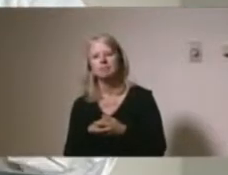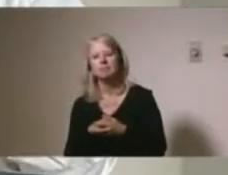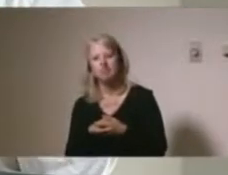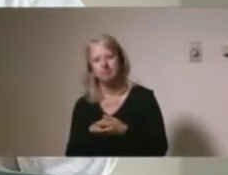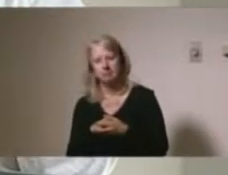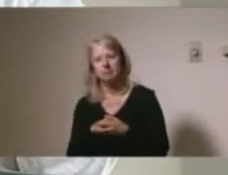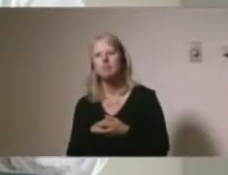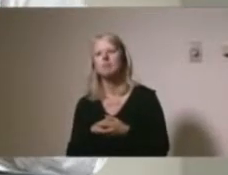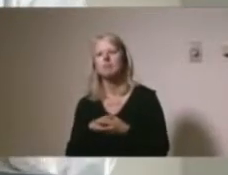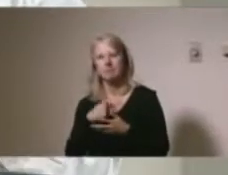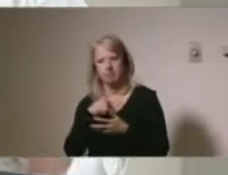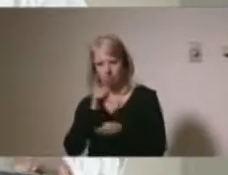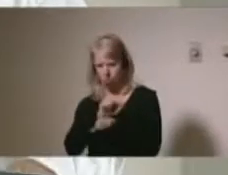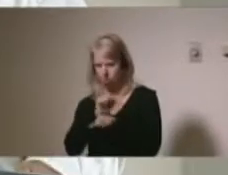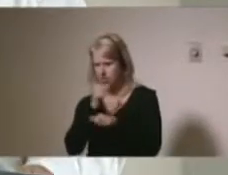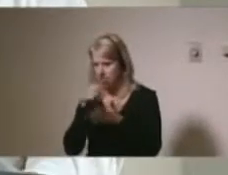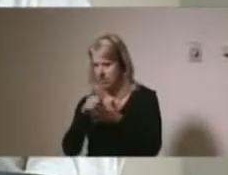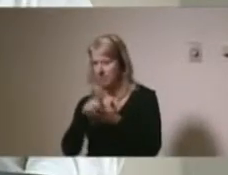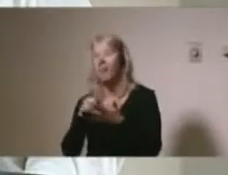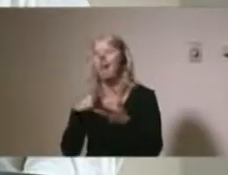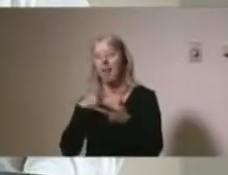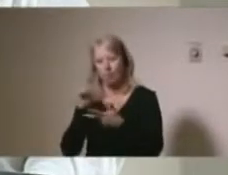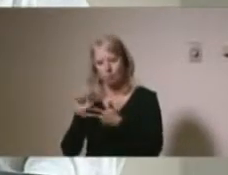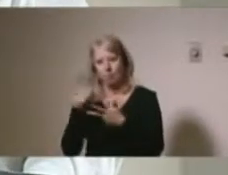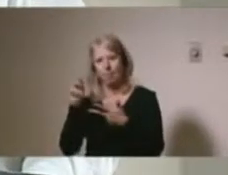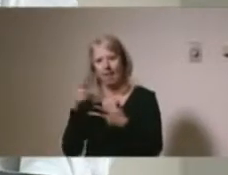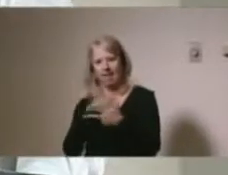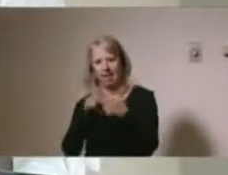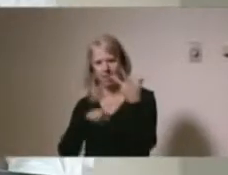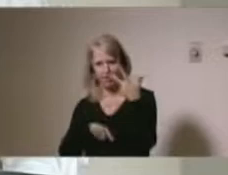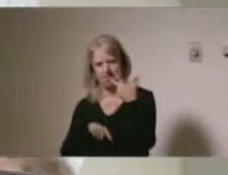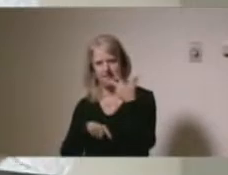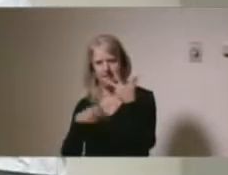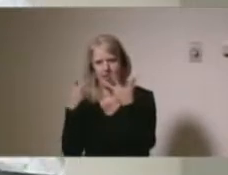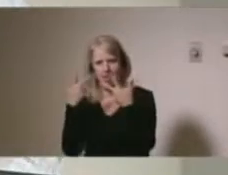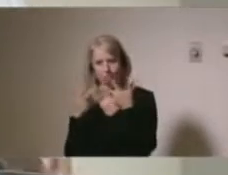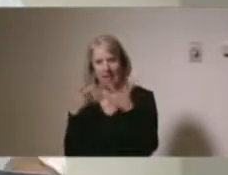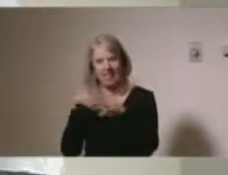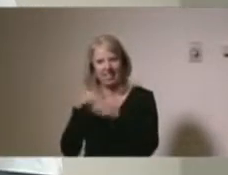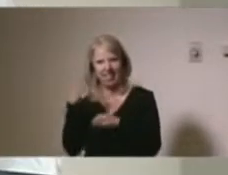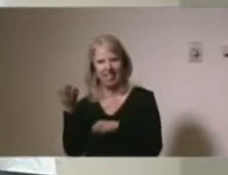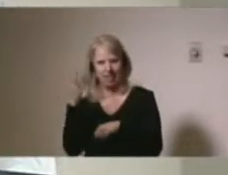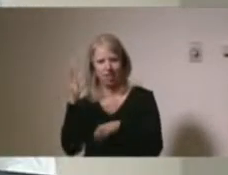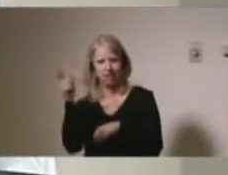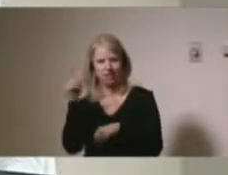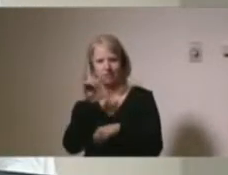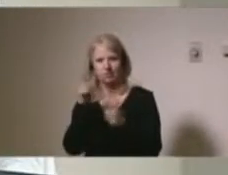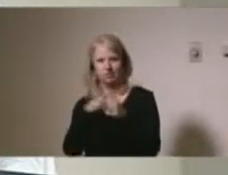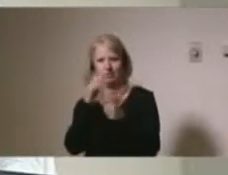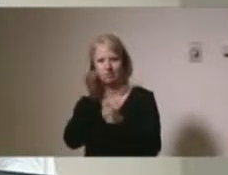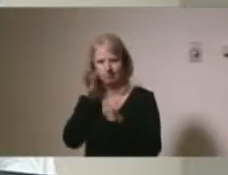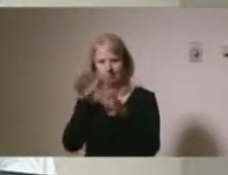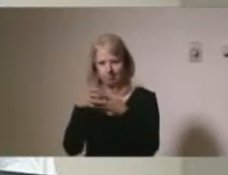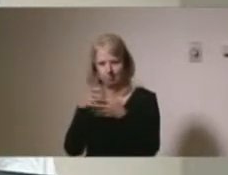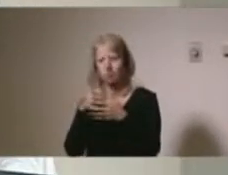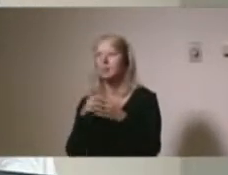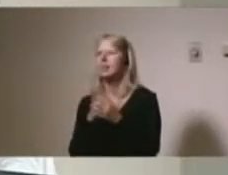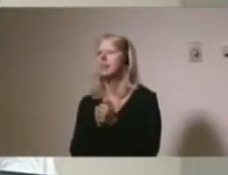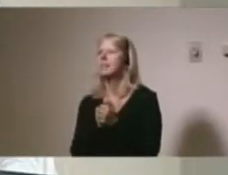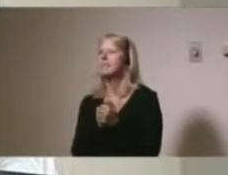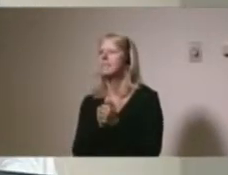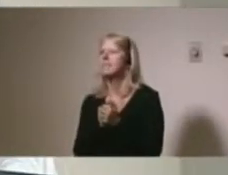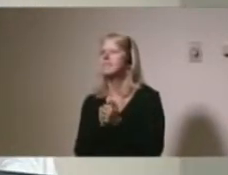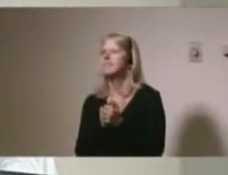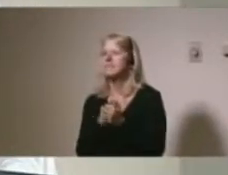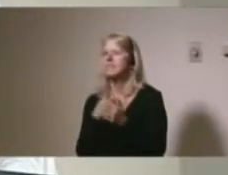work at the post office, and I do the bank on the First Nations," which I'll talk a little bit more about in a minute.